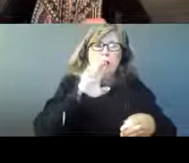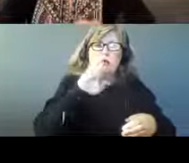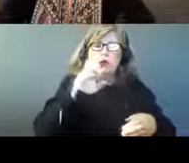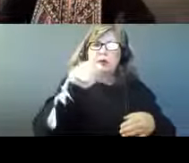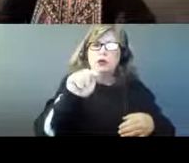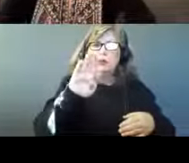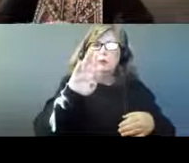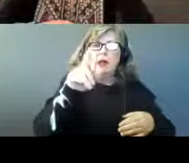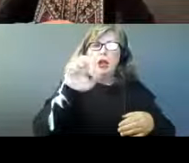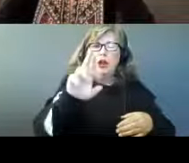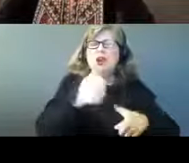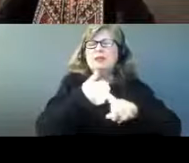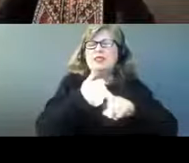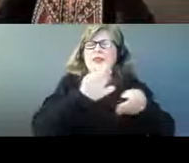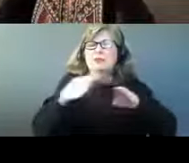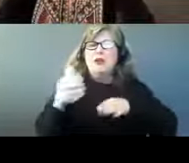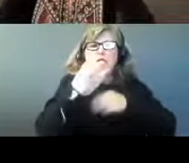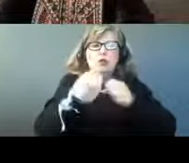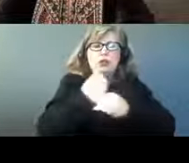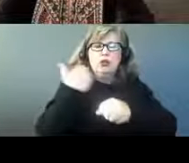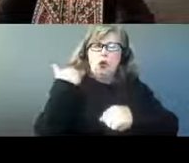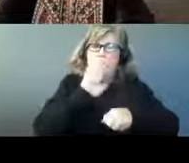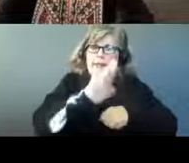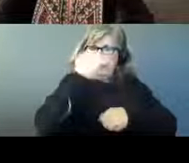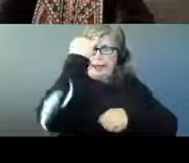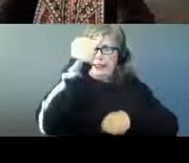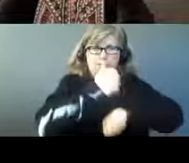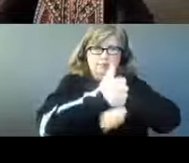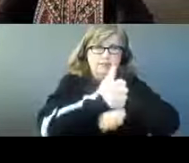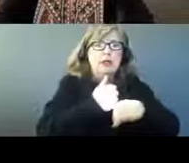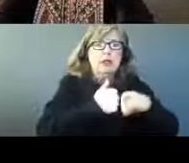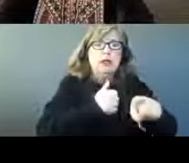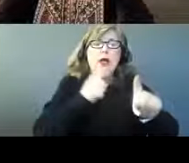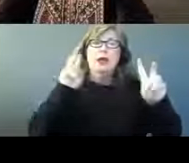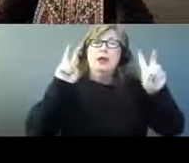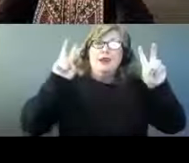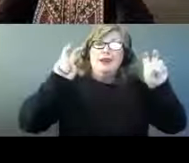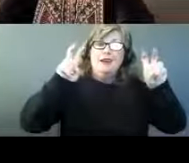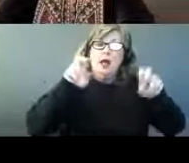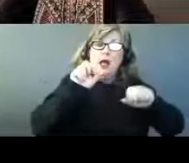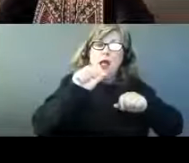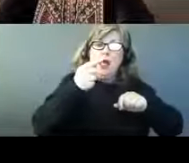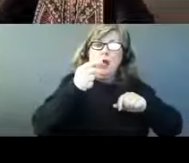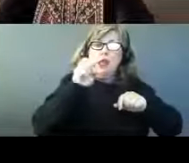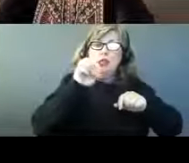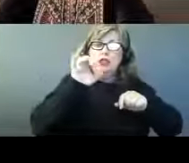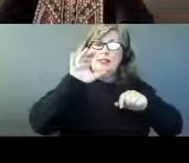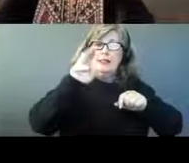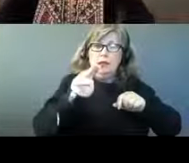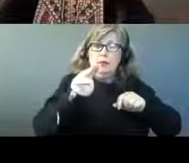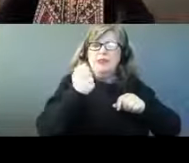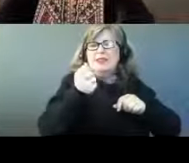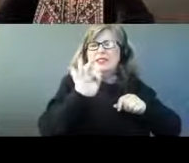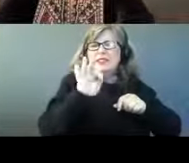who passed away a couple of years ago. Dr. Butler coined the term ageism back in 1969 as a